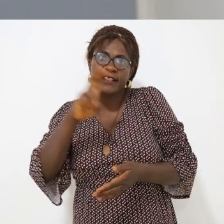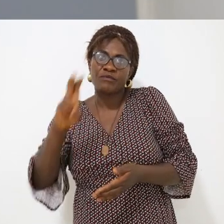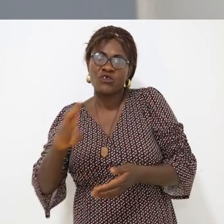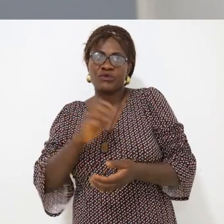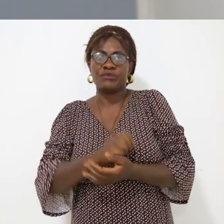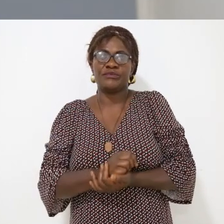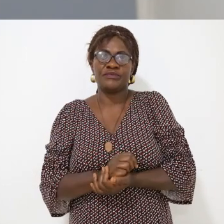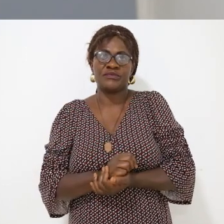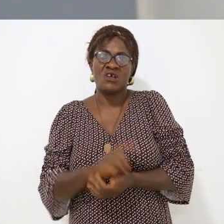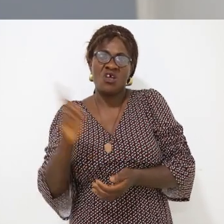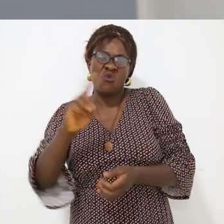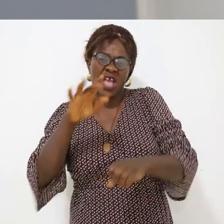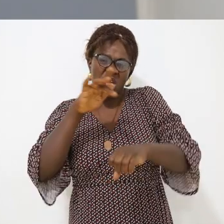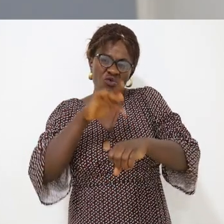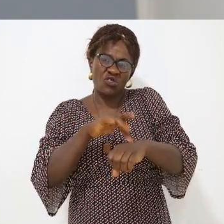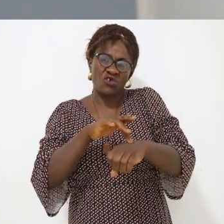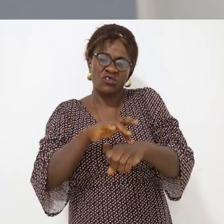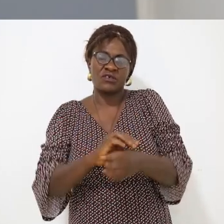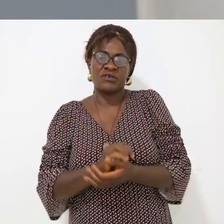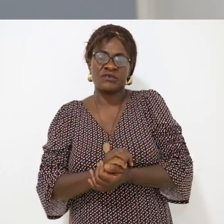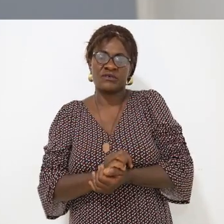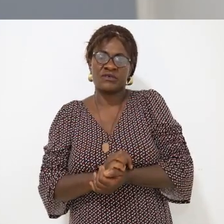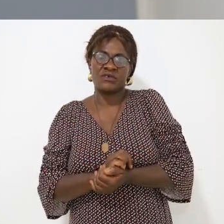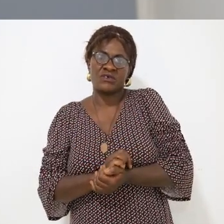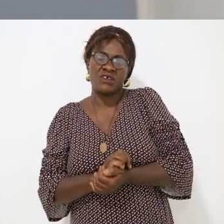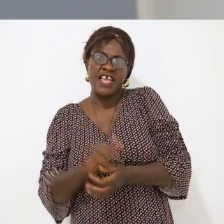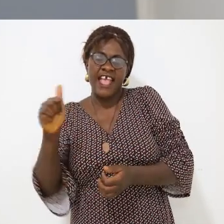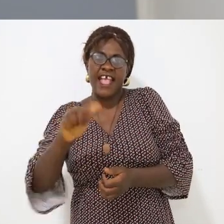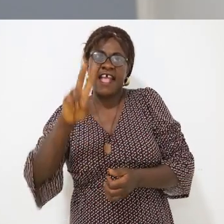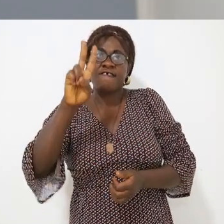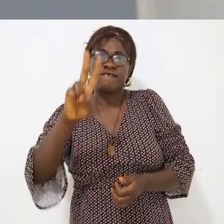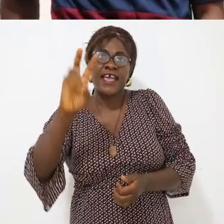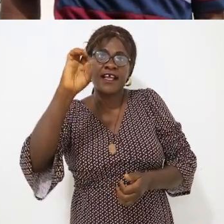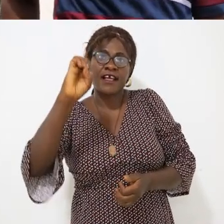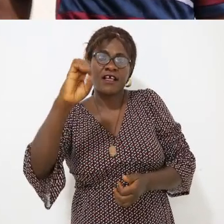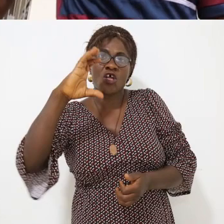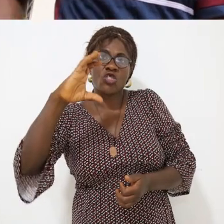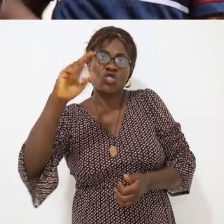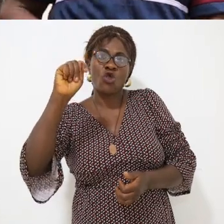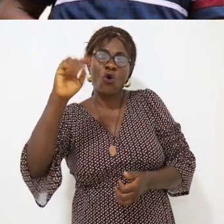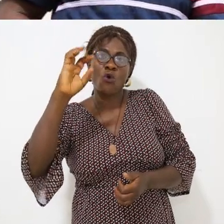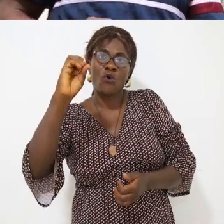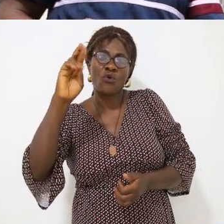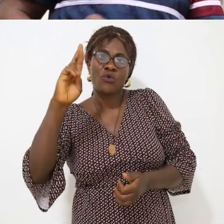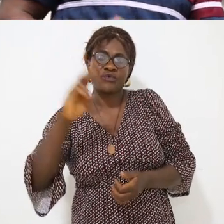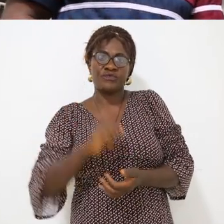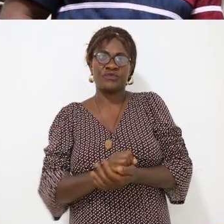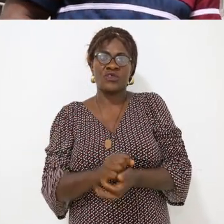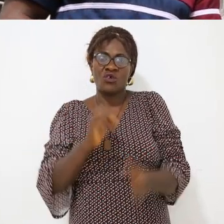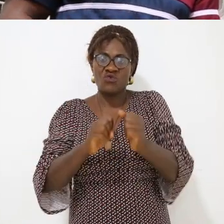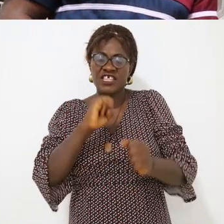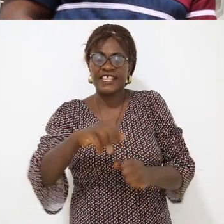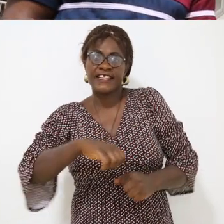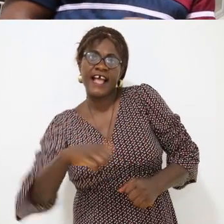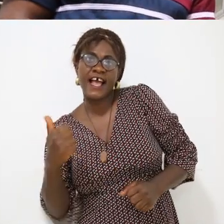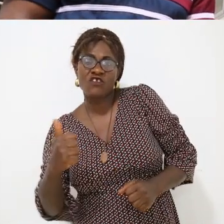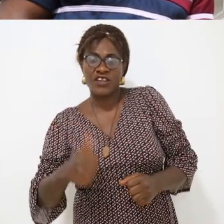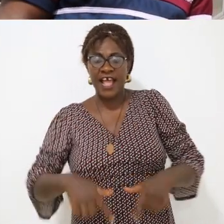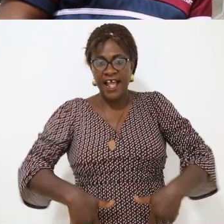where we touch what I can call a vector. A vector is